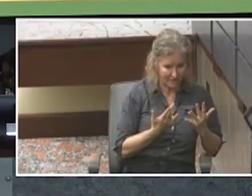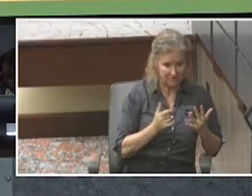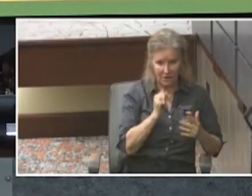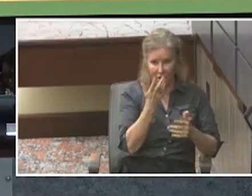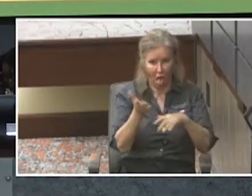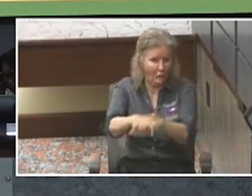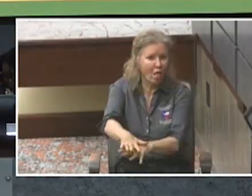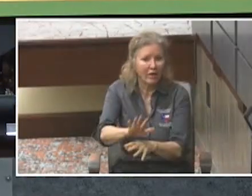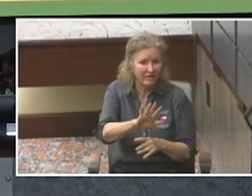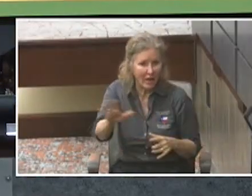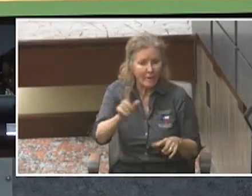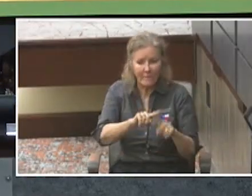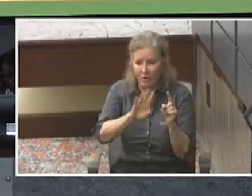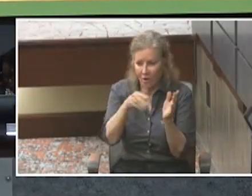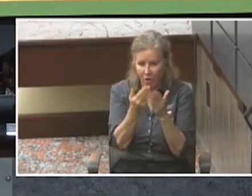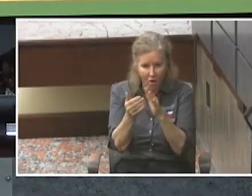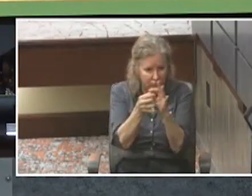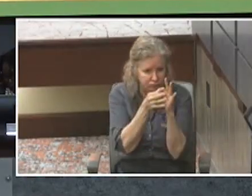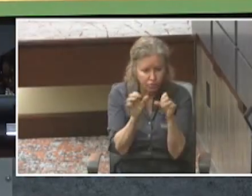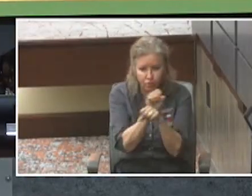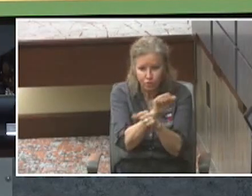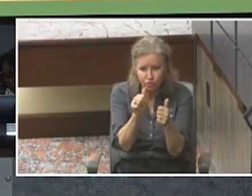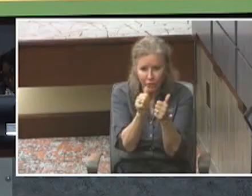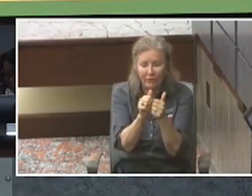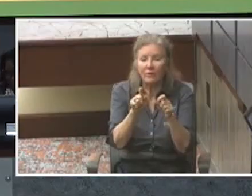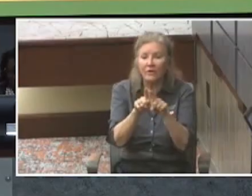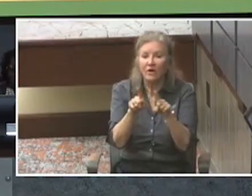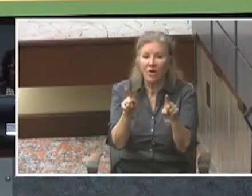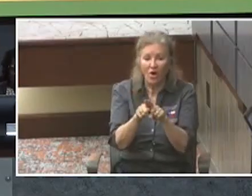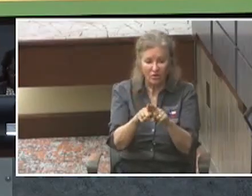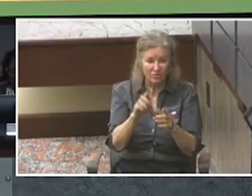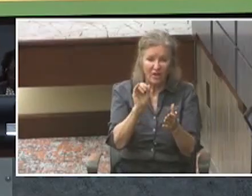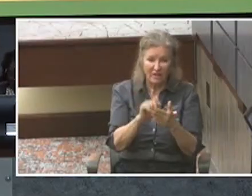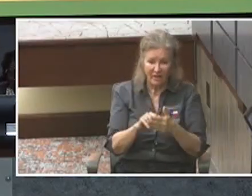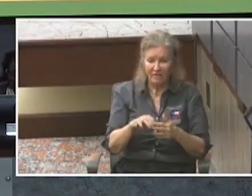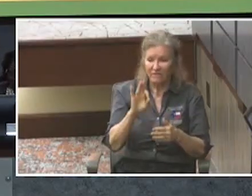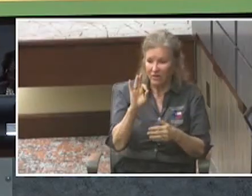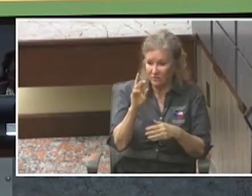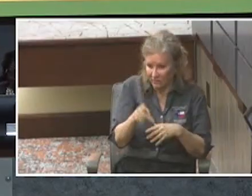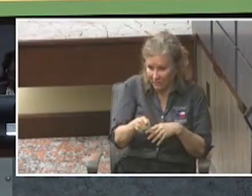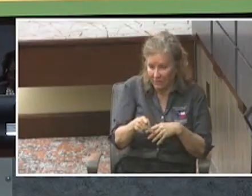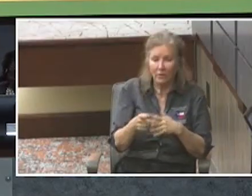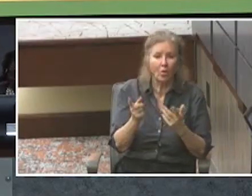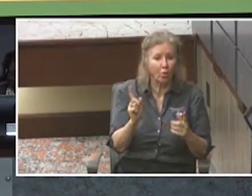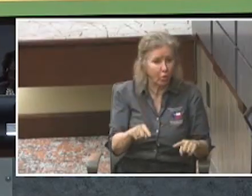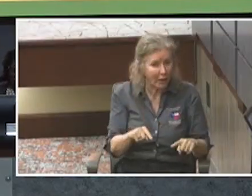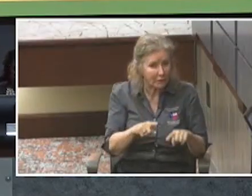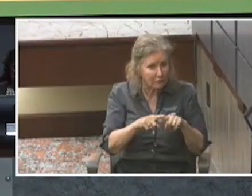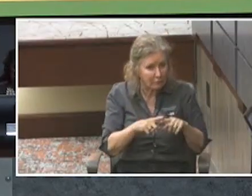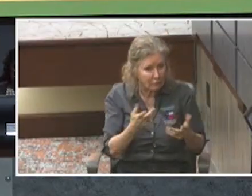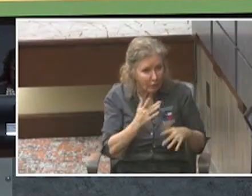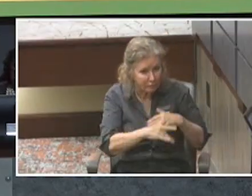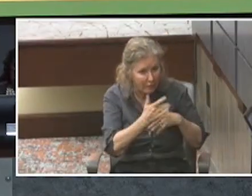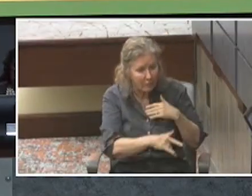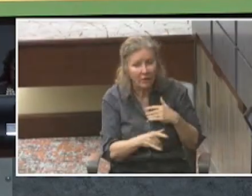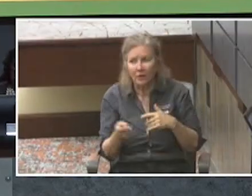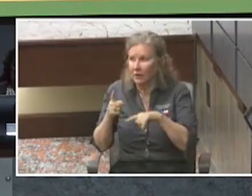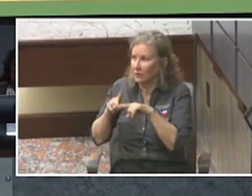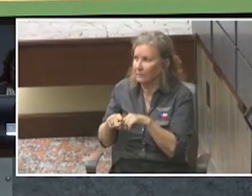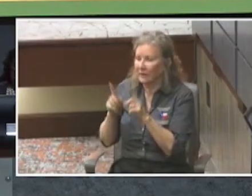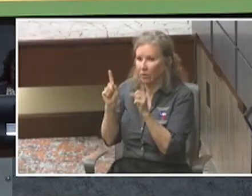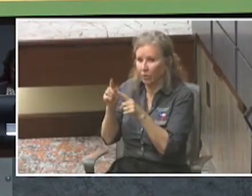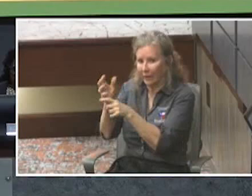thing is just the arena availability. It's highly dependent on when we get the football and the basketball schedules from the Big